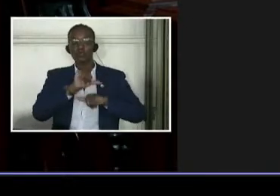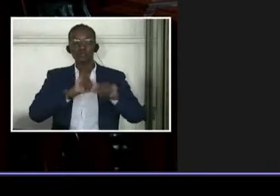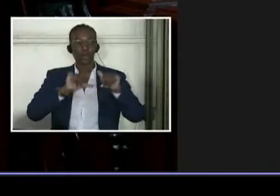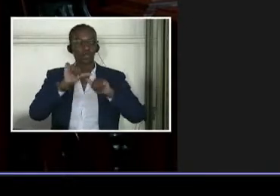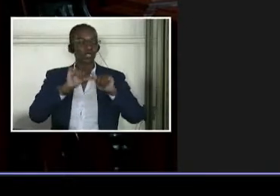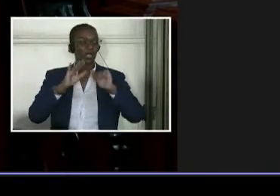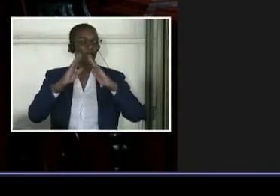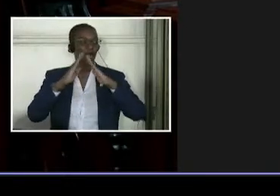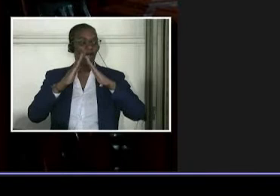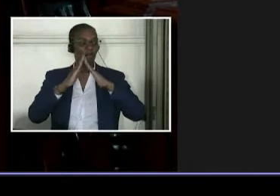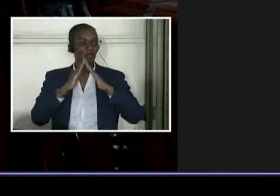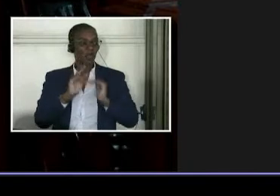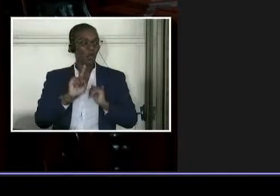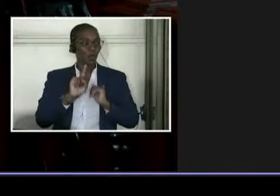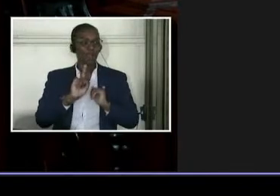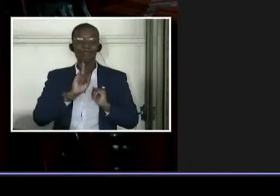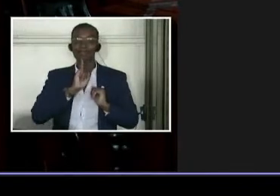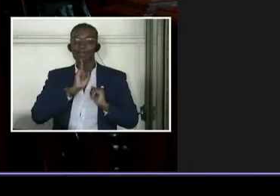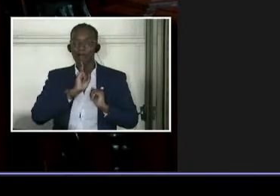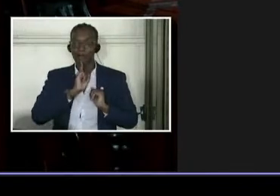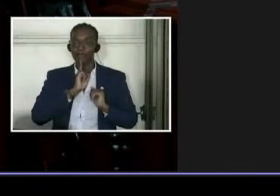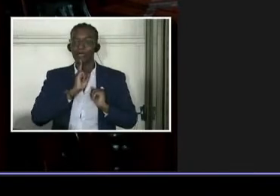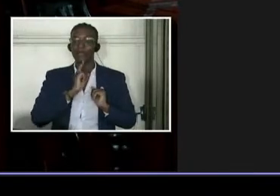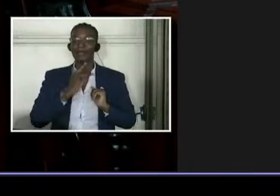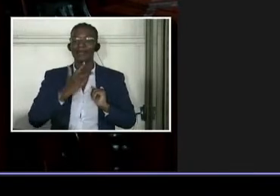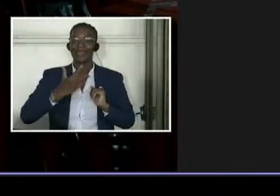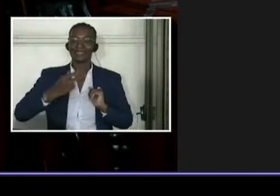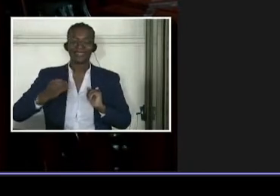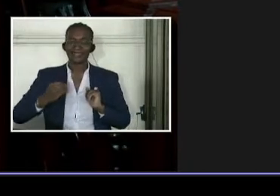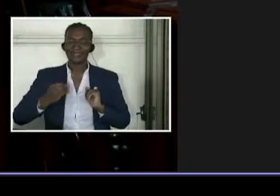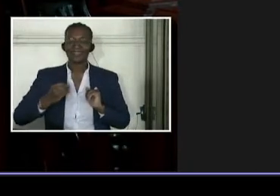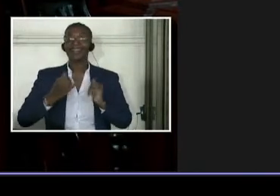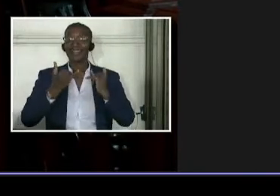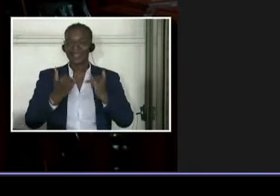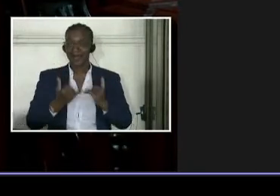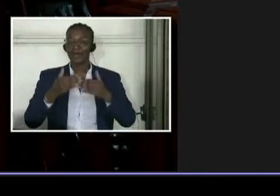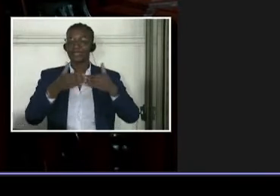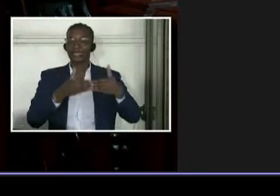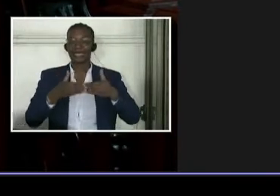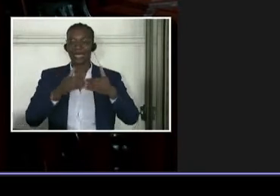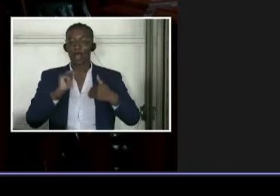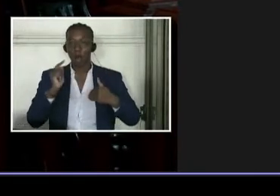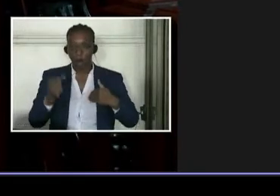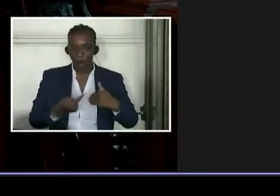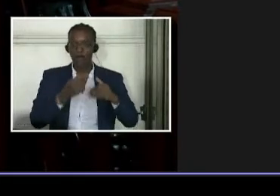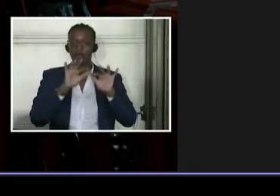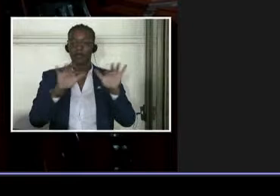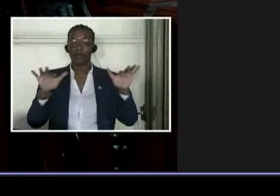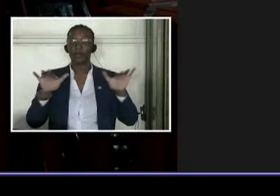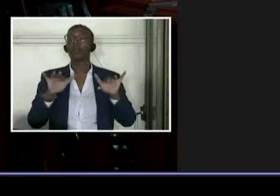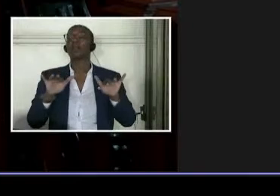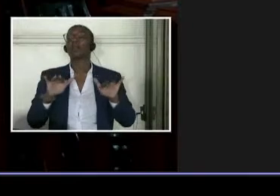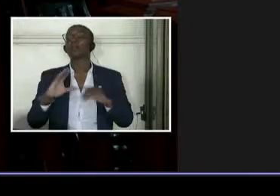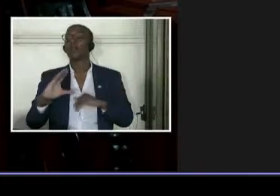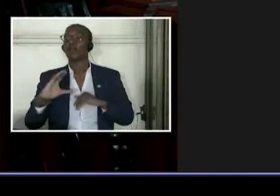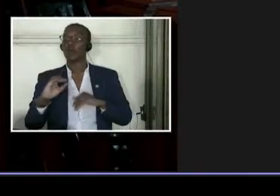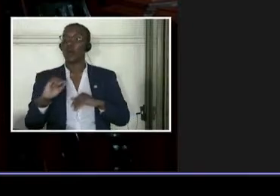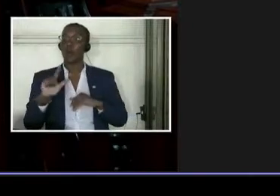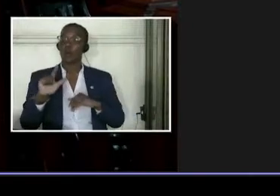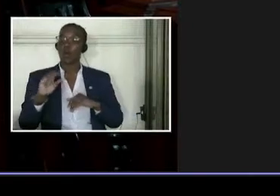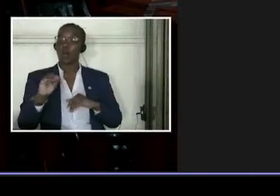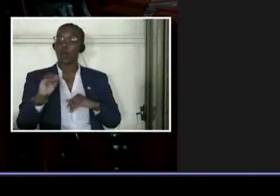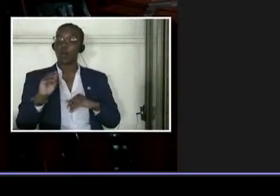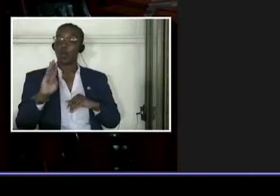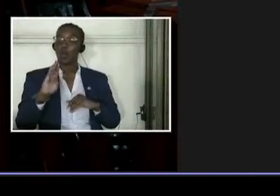total of 1,212. We're taking care of everyone in this province. The Konubia project, integrated residential